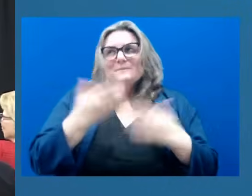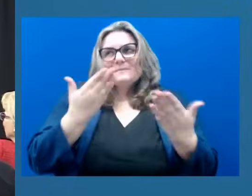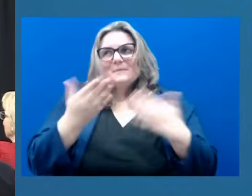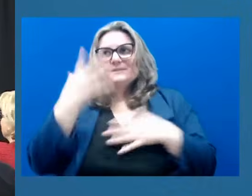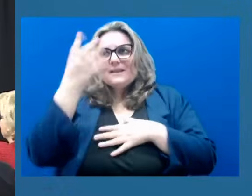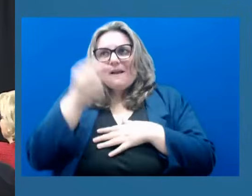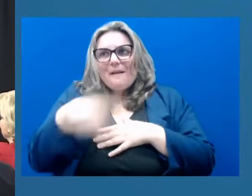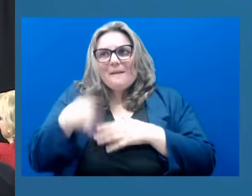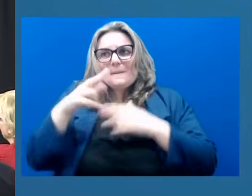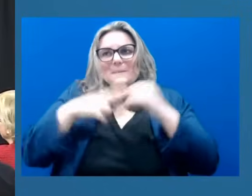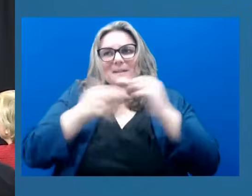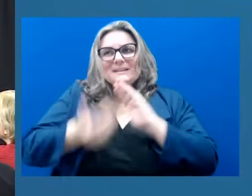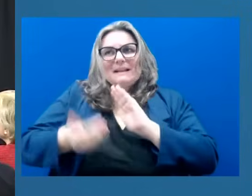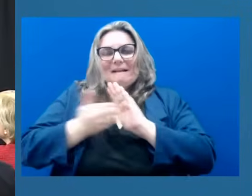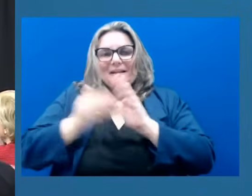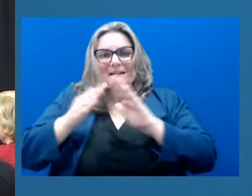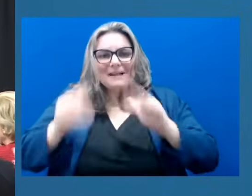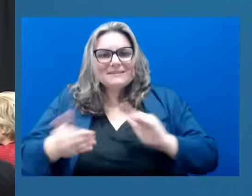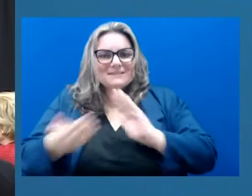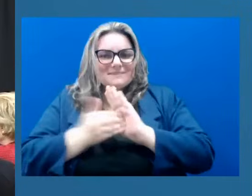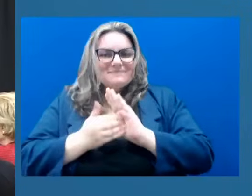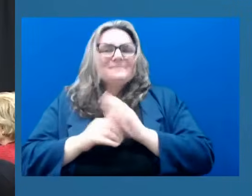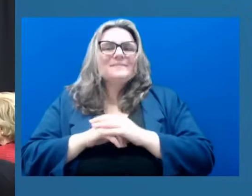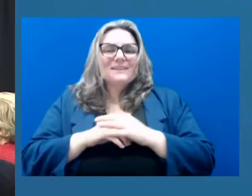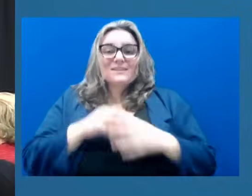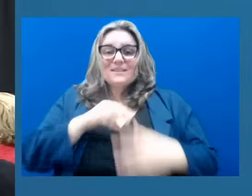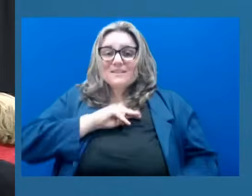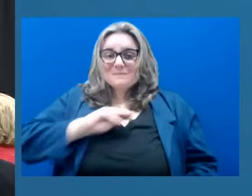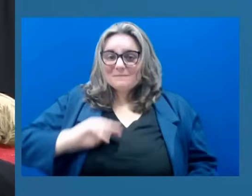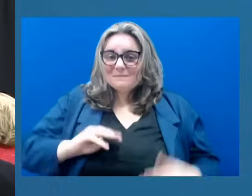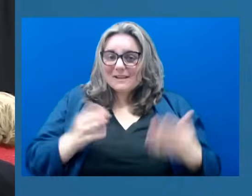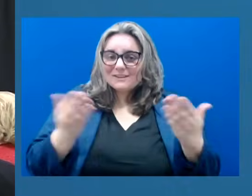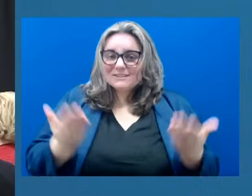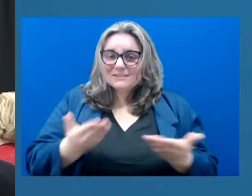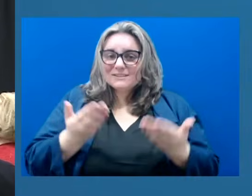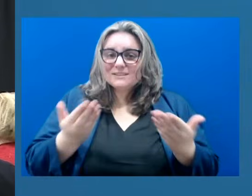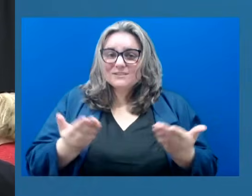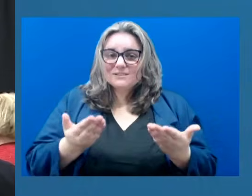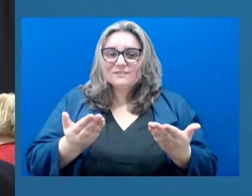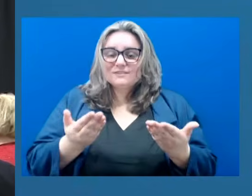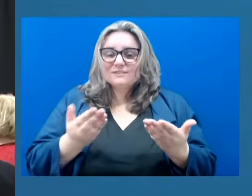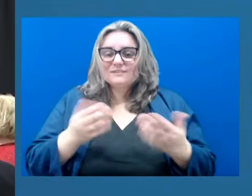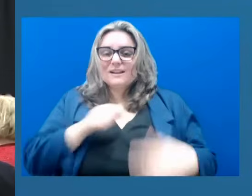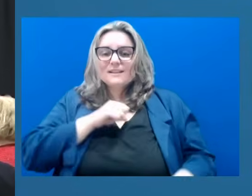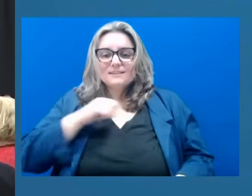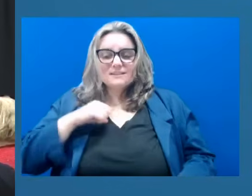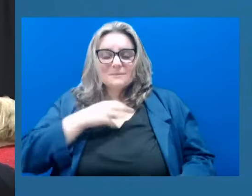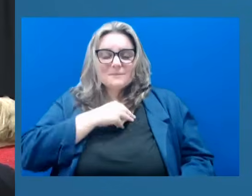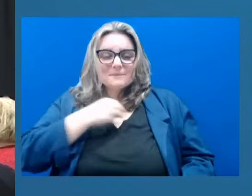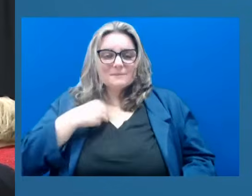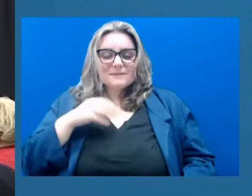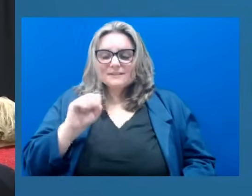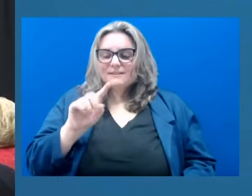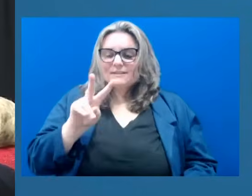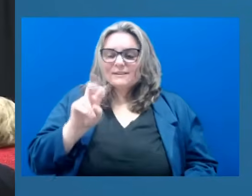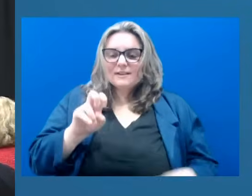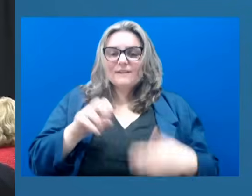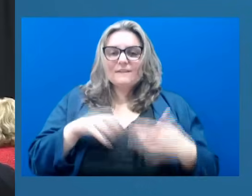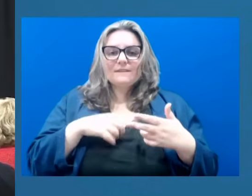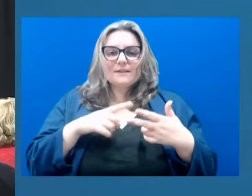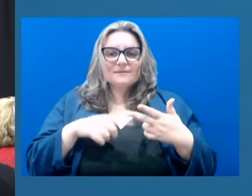Senator Shelley Mayer has joined us. Senator Mayer, Assemblymember Steve Otis, Assemblymember Nader